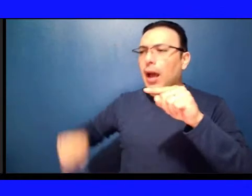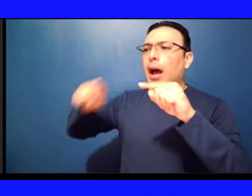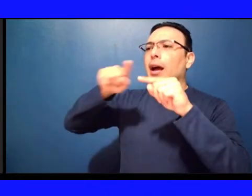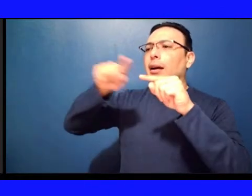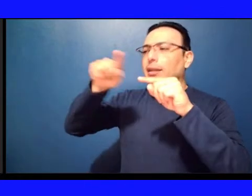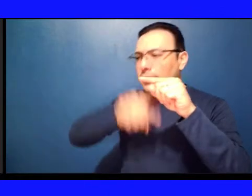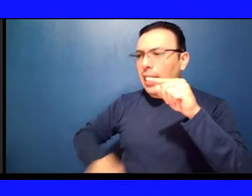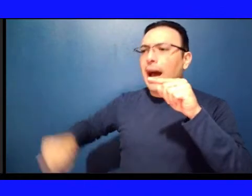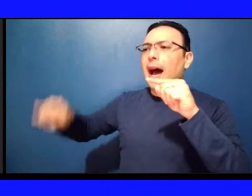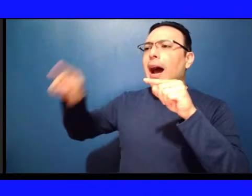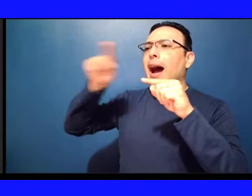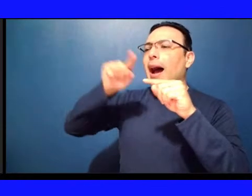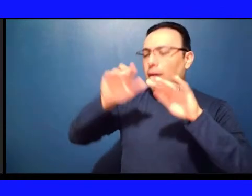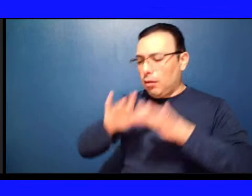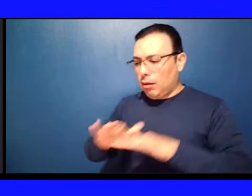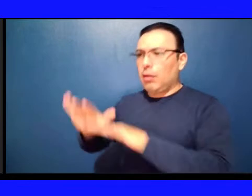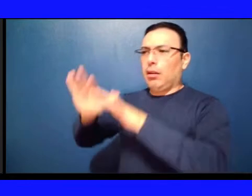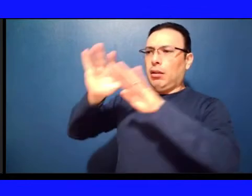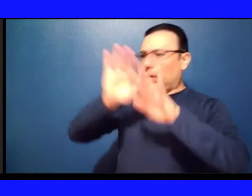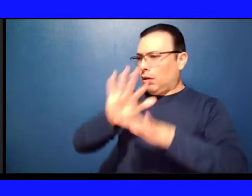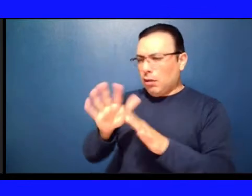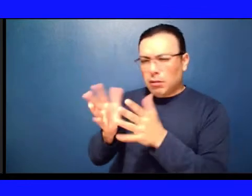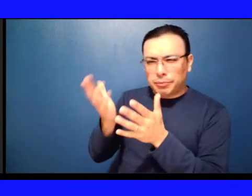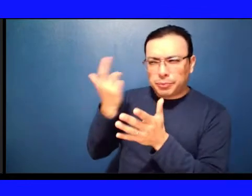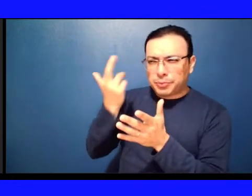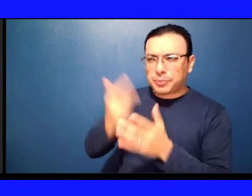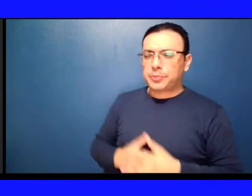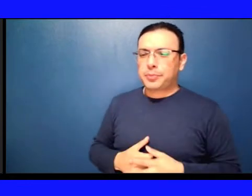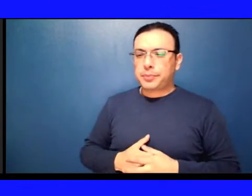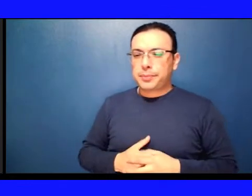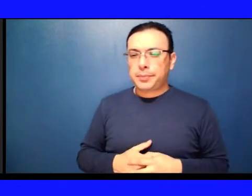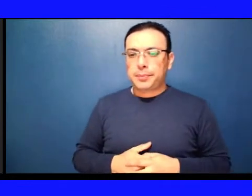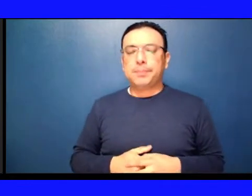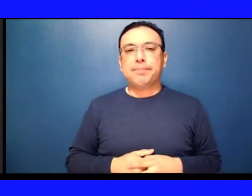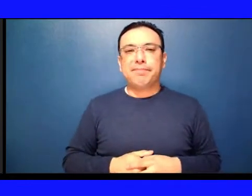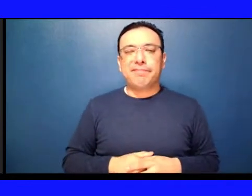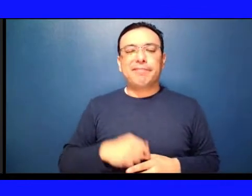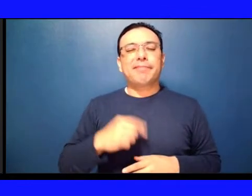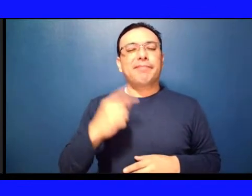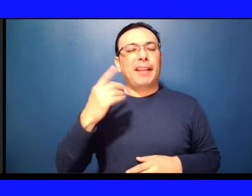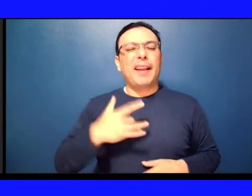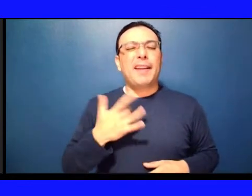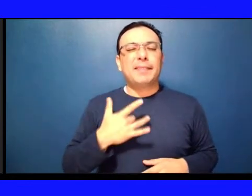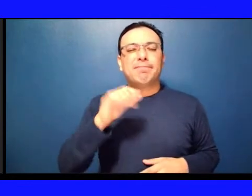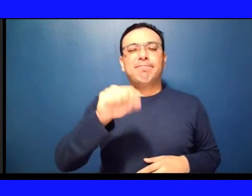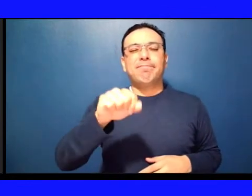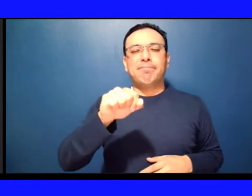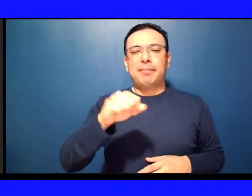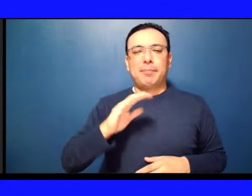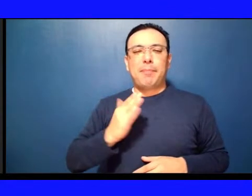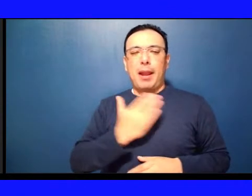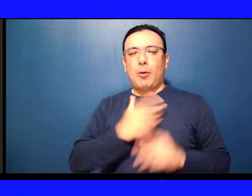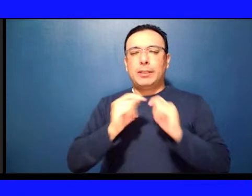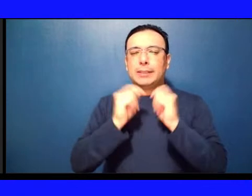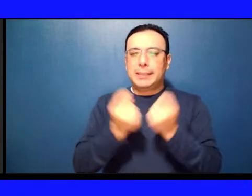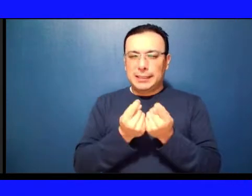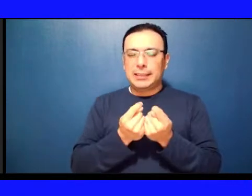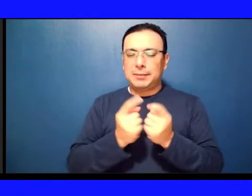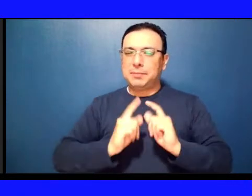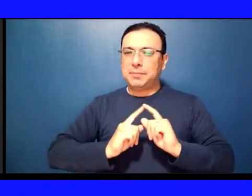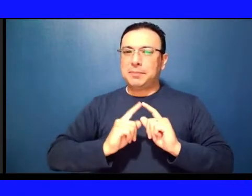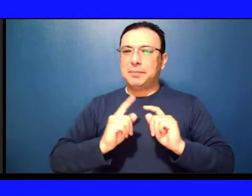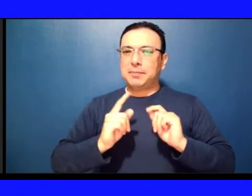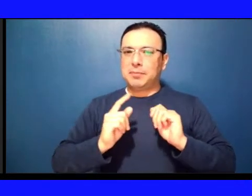just connecting with people. The next big jump, or the thing that I hope keeps us up here and takes us higher, is